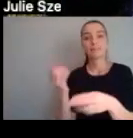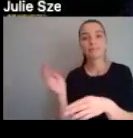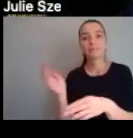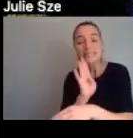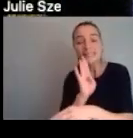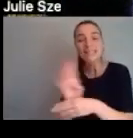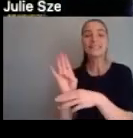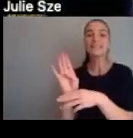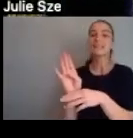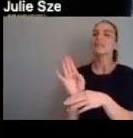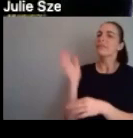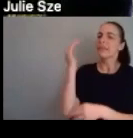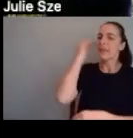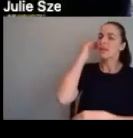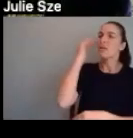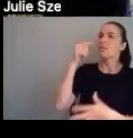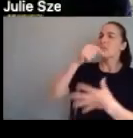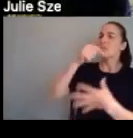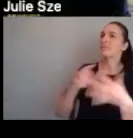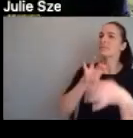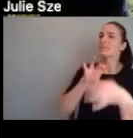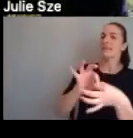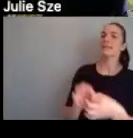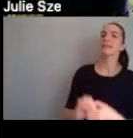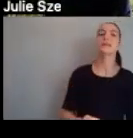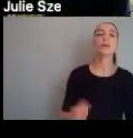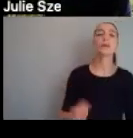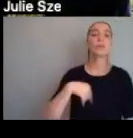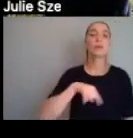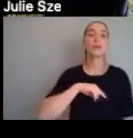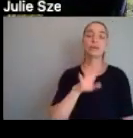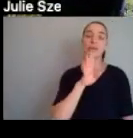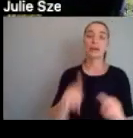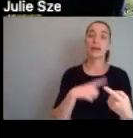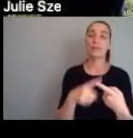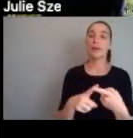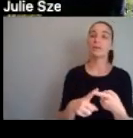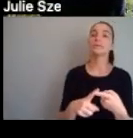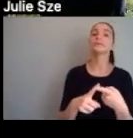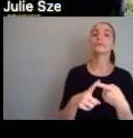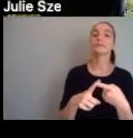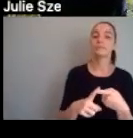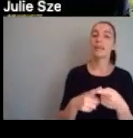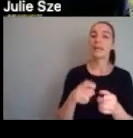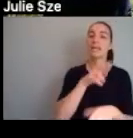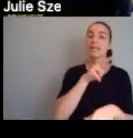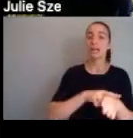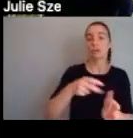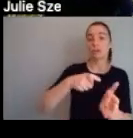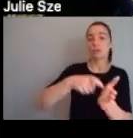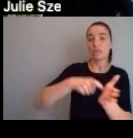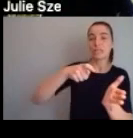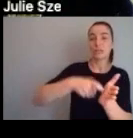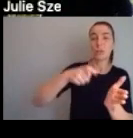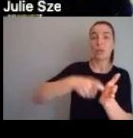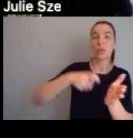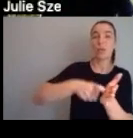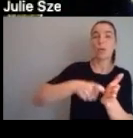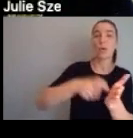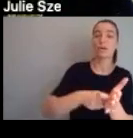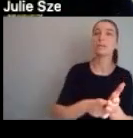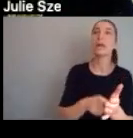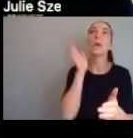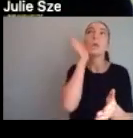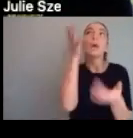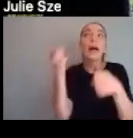brutalizing era focused on death and natural resource extraction and punctuated by a never-ending litany of apocalyptic scientific forecasts,